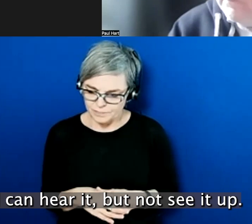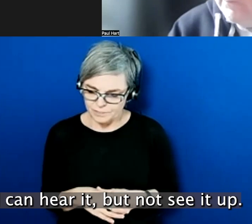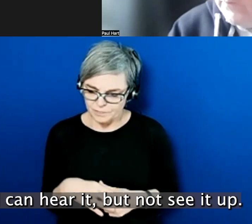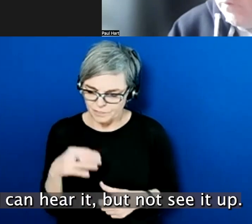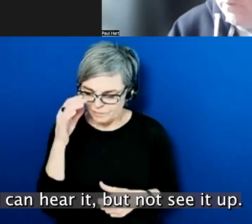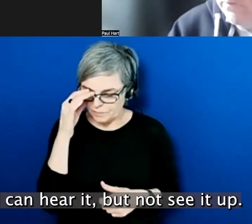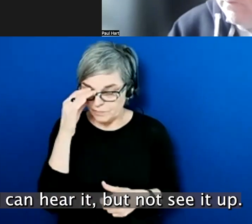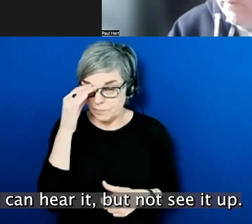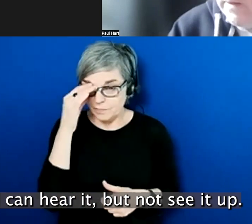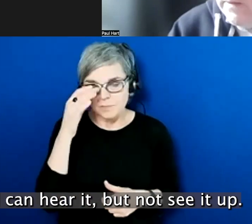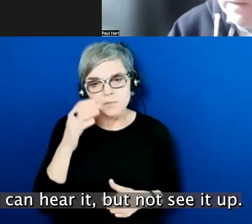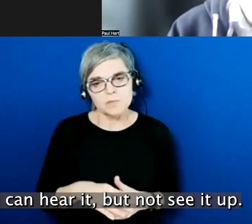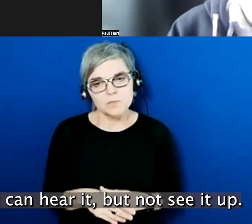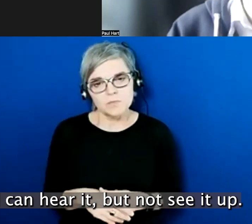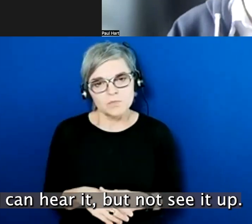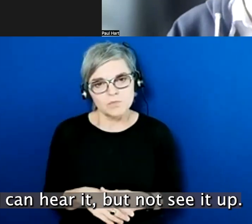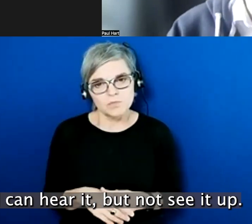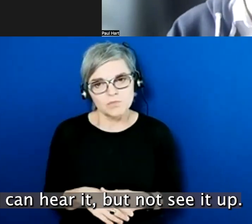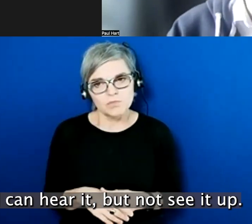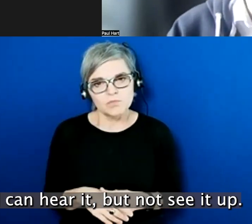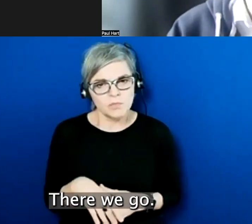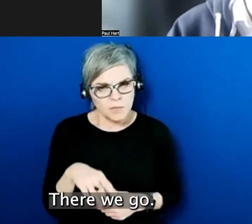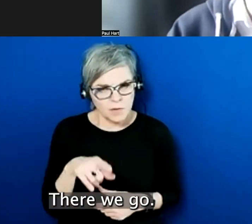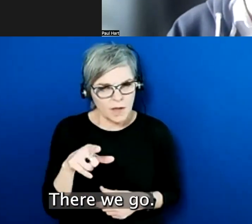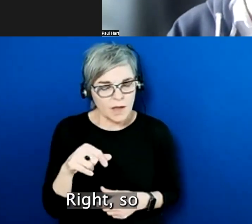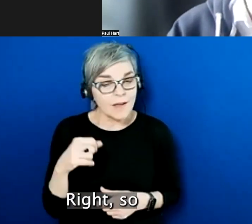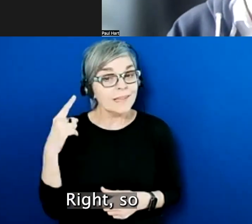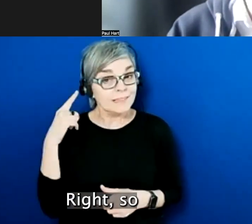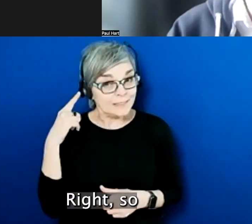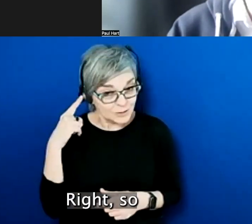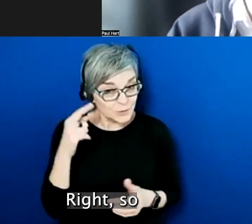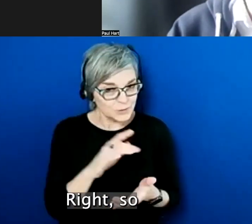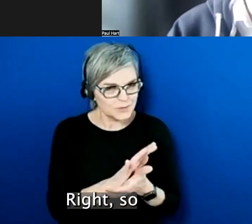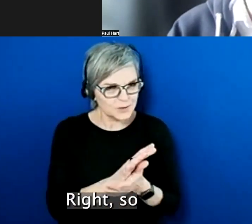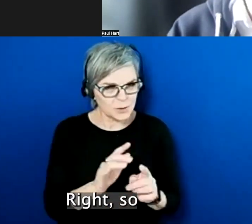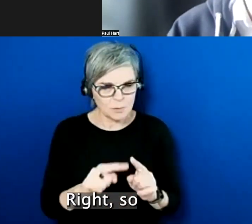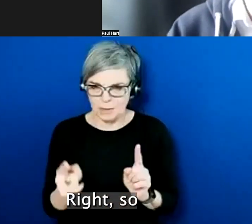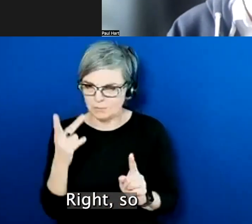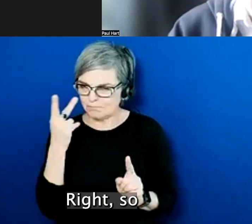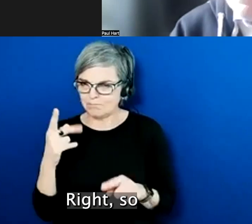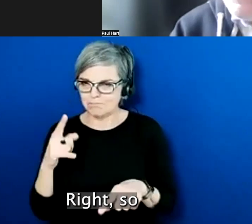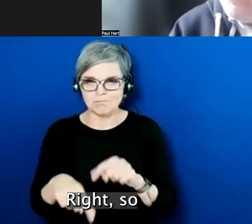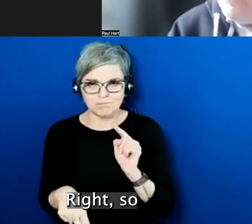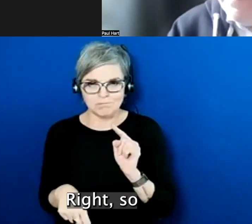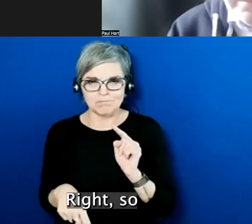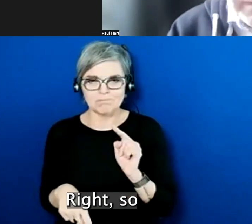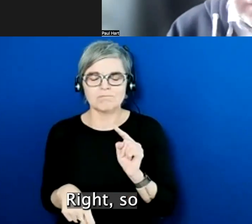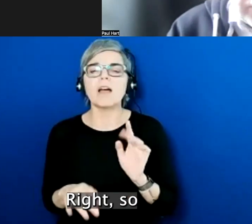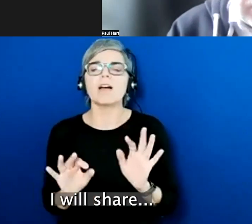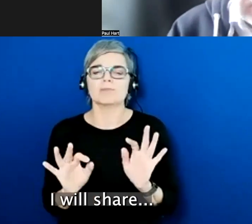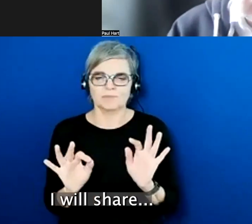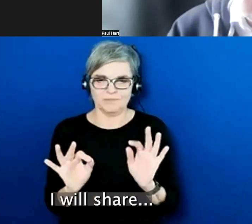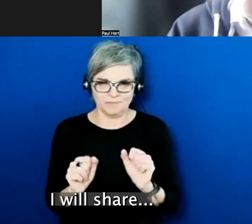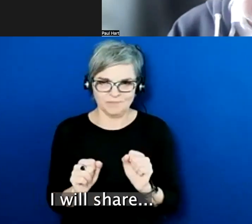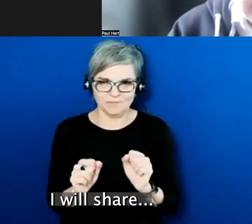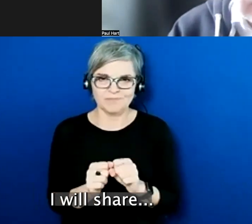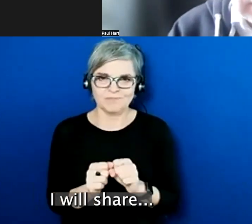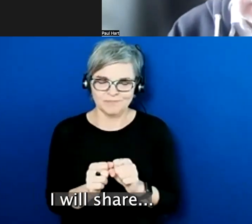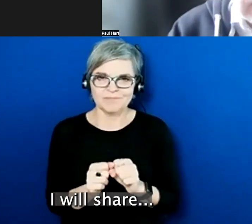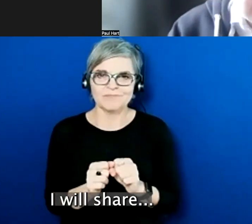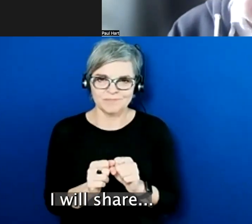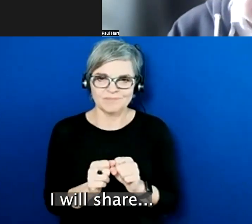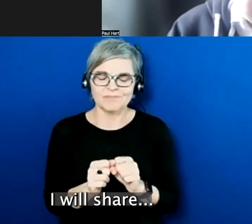Hello. Oh, I can hear it but not see it. Oh, there we go. Right. So I will